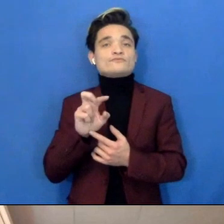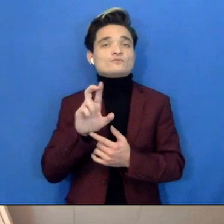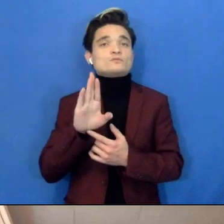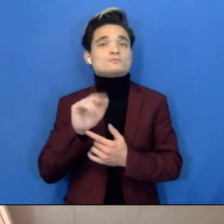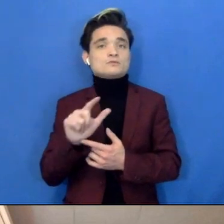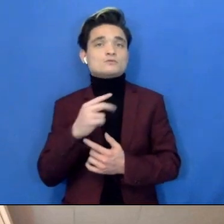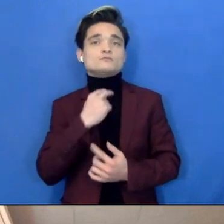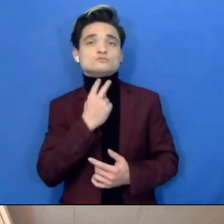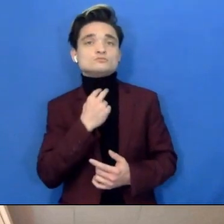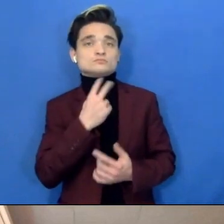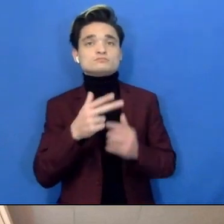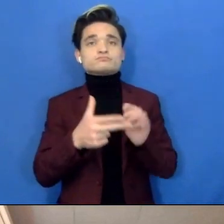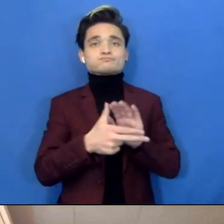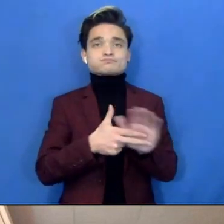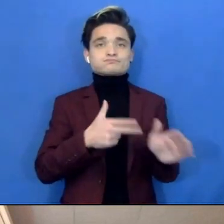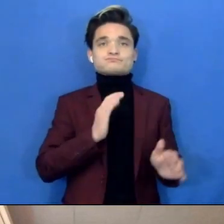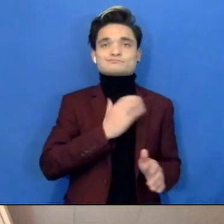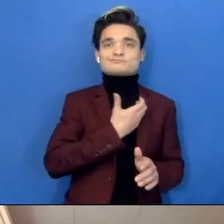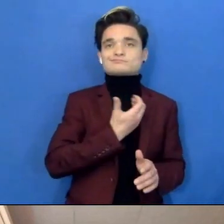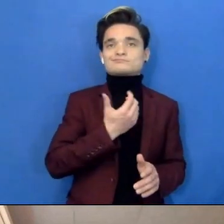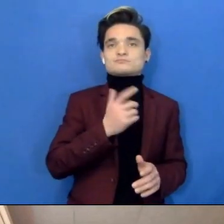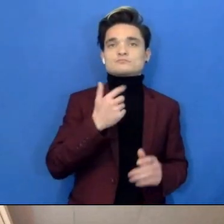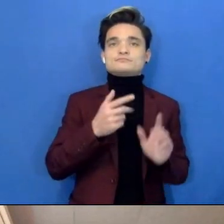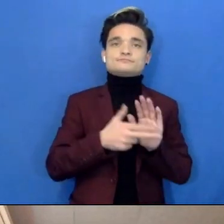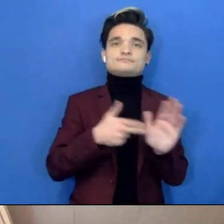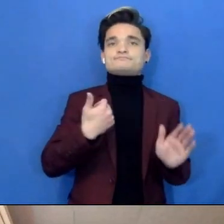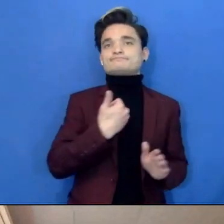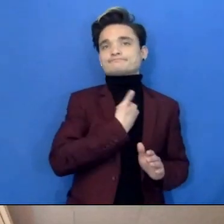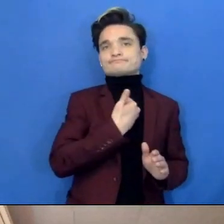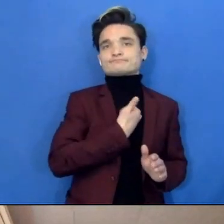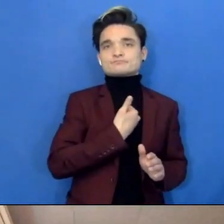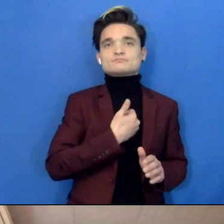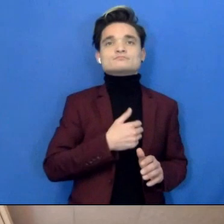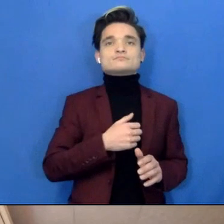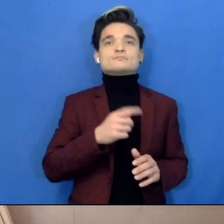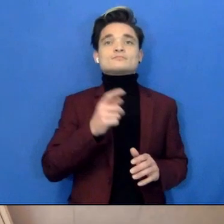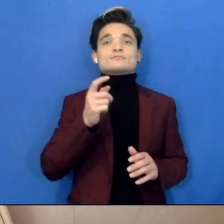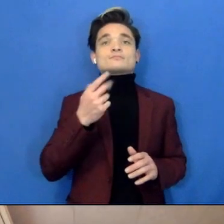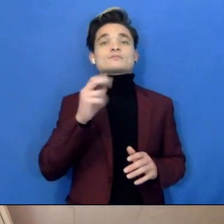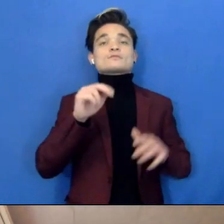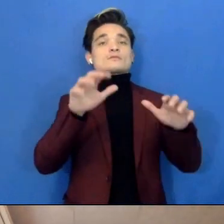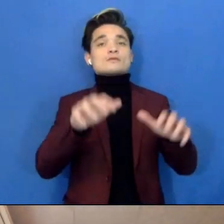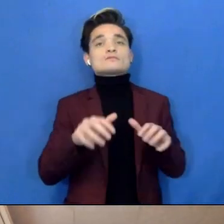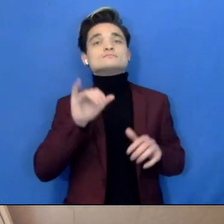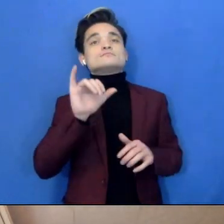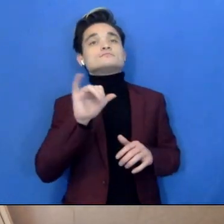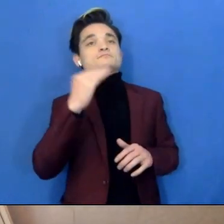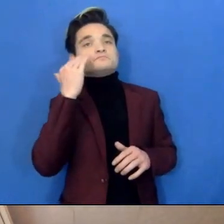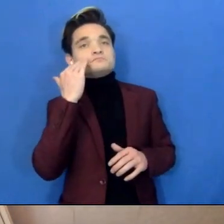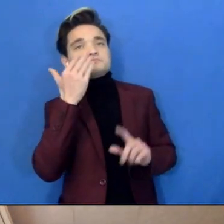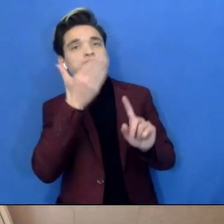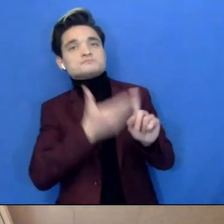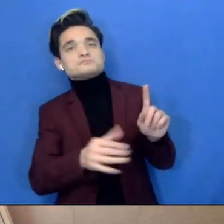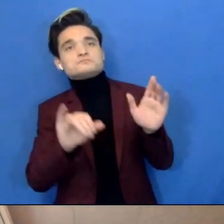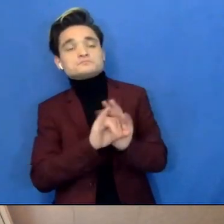can say, this is their story, this is what they want, these are the people in their way. And another way,